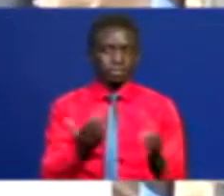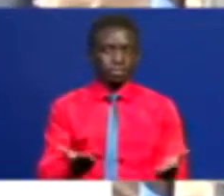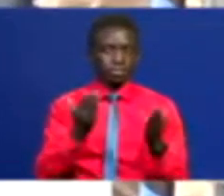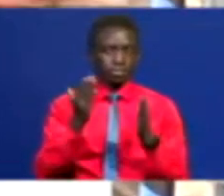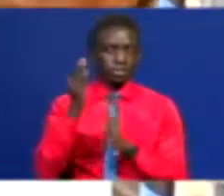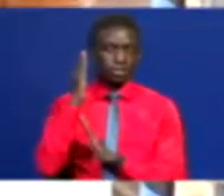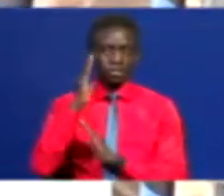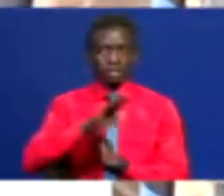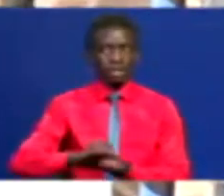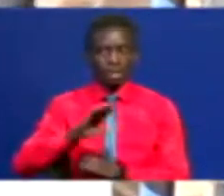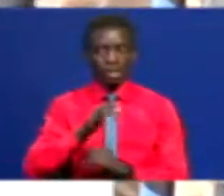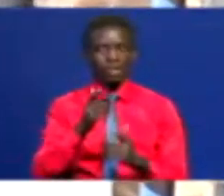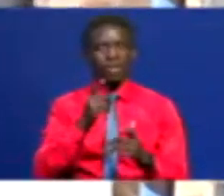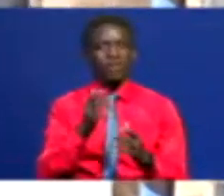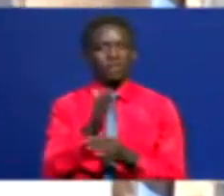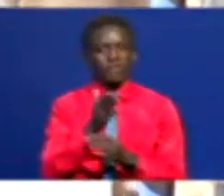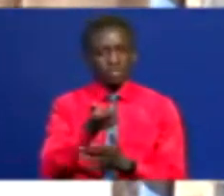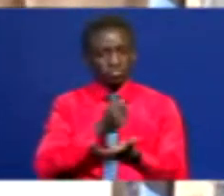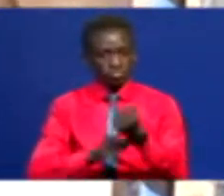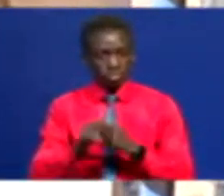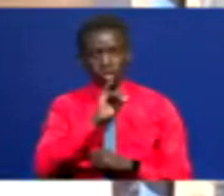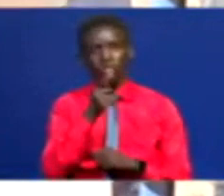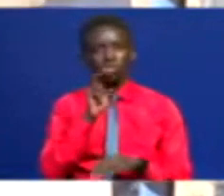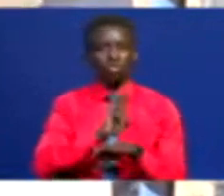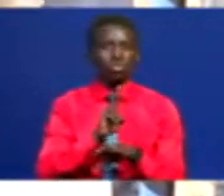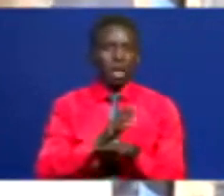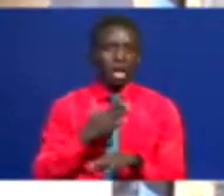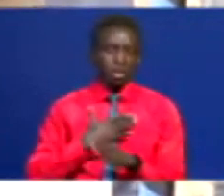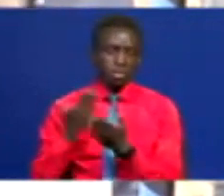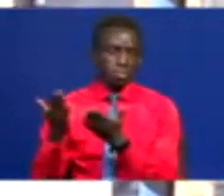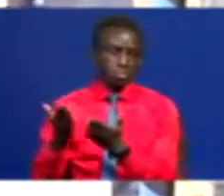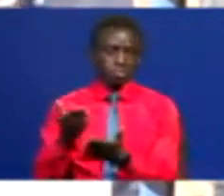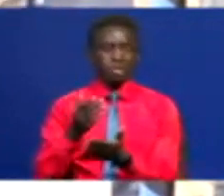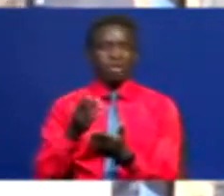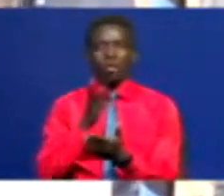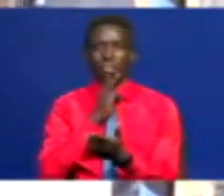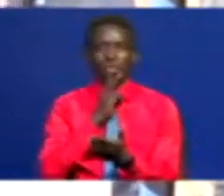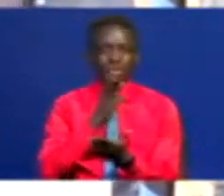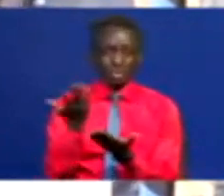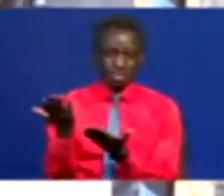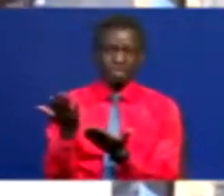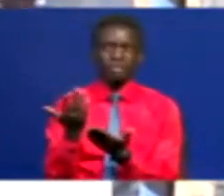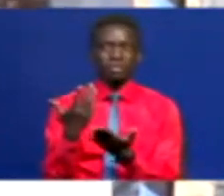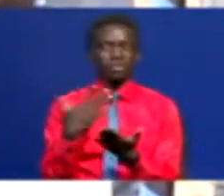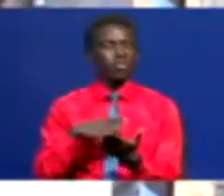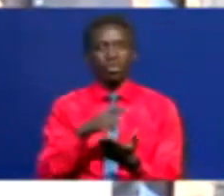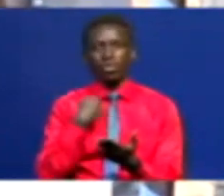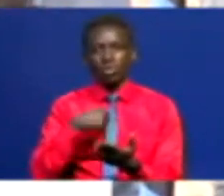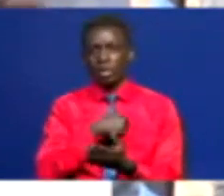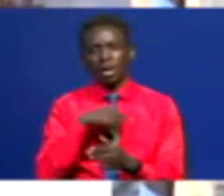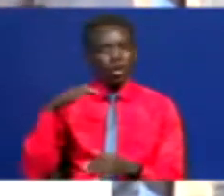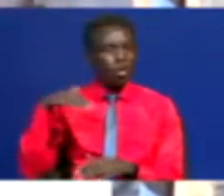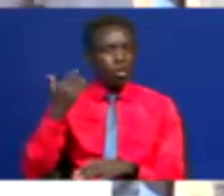na ambao tuko nao hapa na wenye wanatumia hii bahari yetu, tusiwe watu wa kila wakati tunapitana na sheria, kwamba